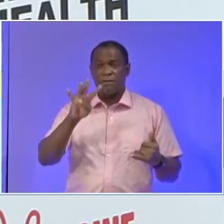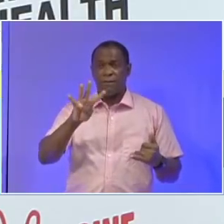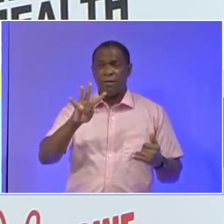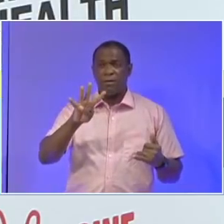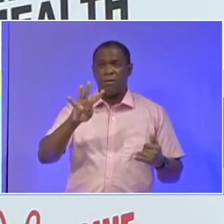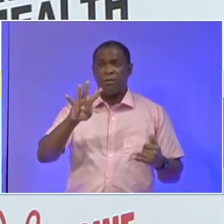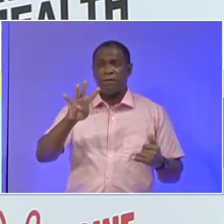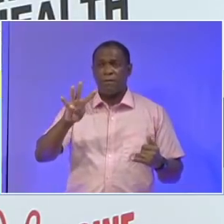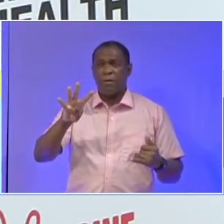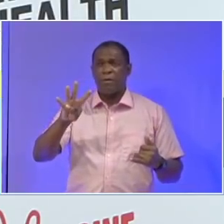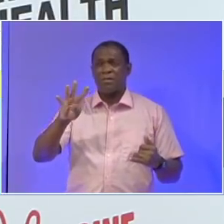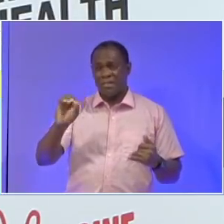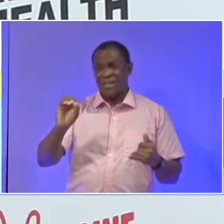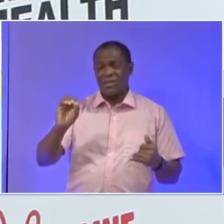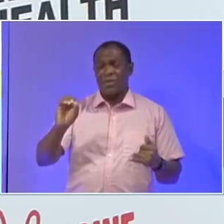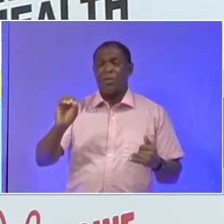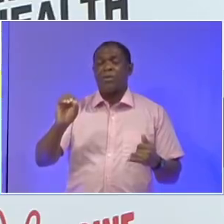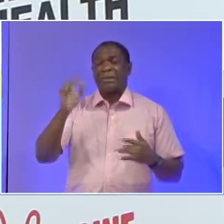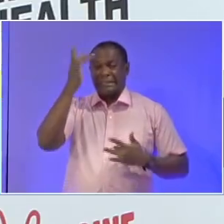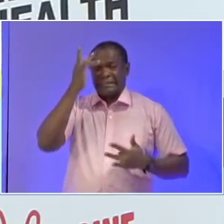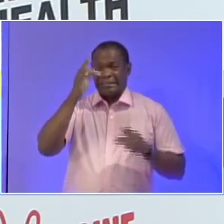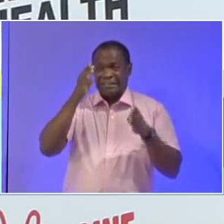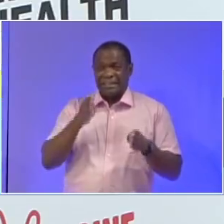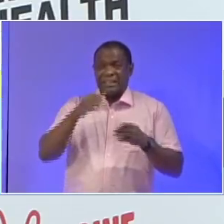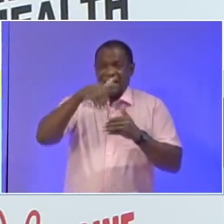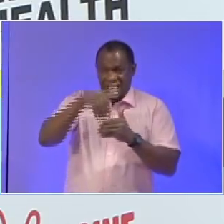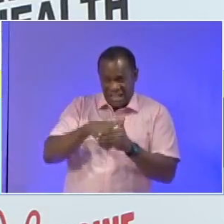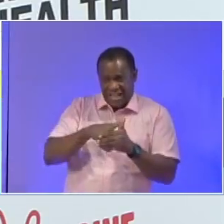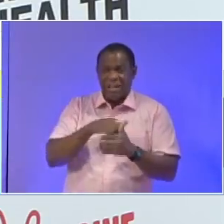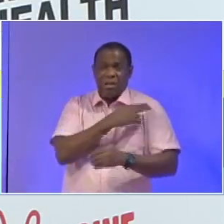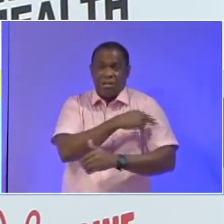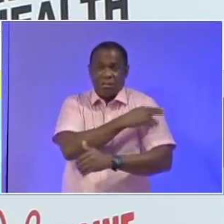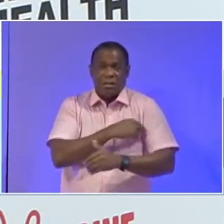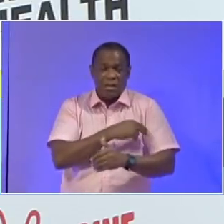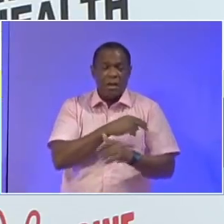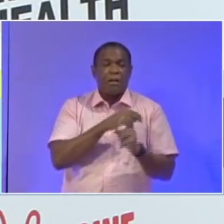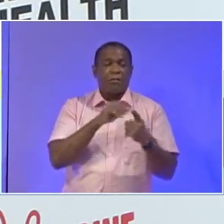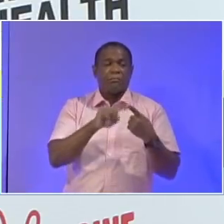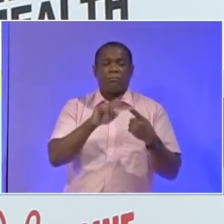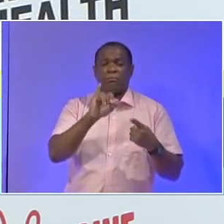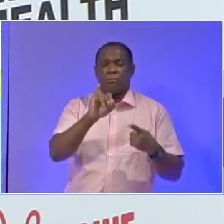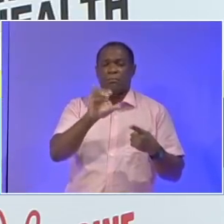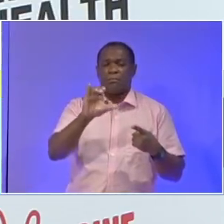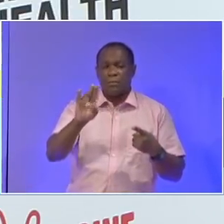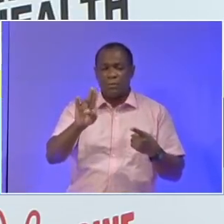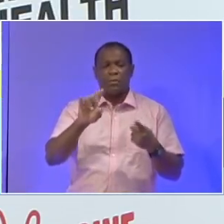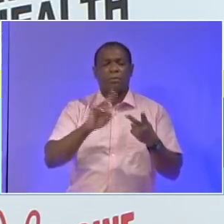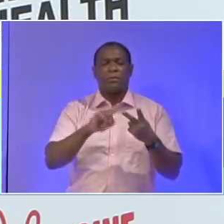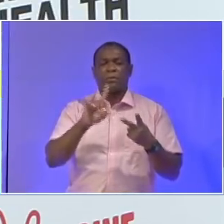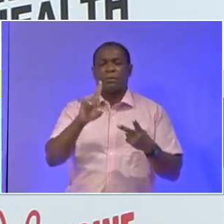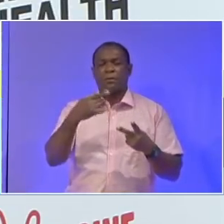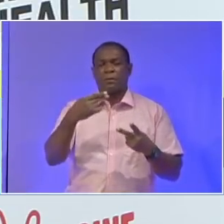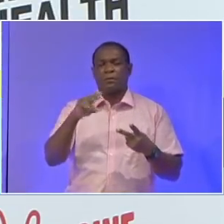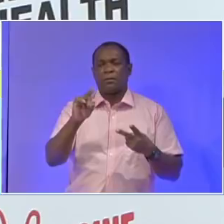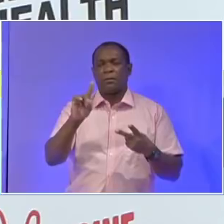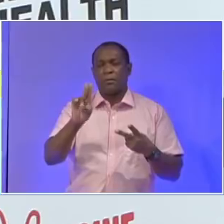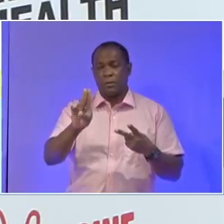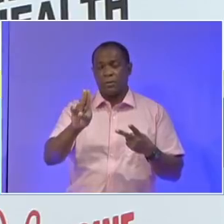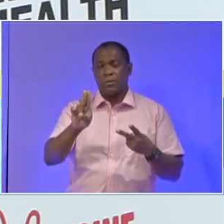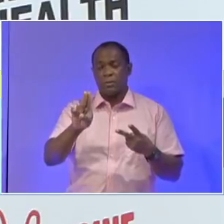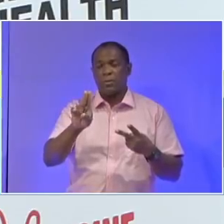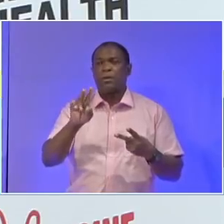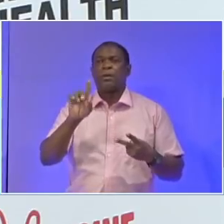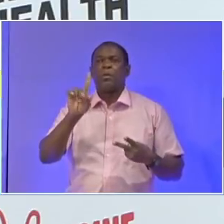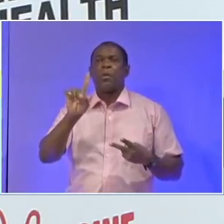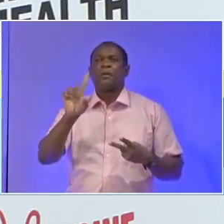447 patients in the hospital setting. This includes ICU, HDU, and there are 160 persons